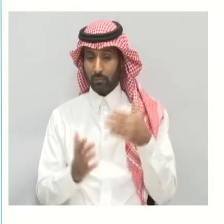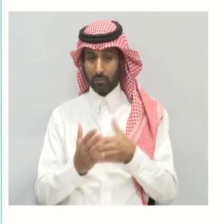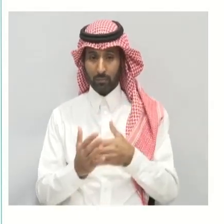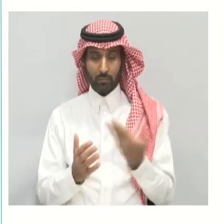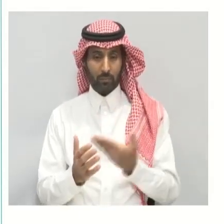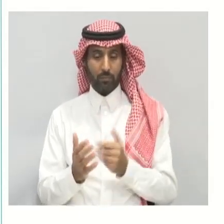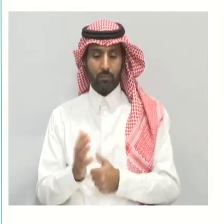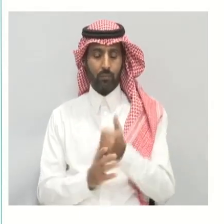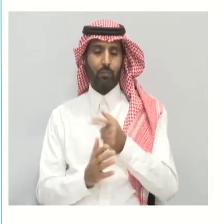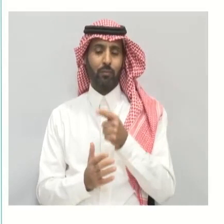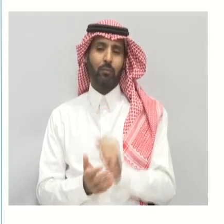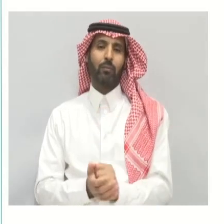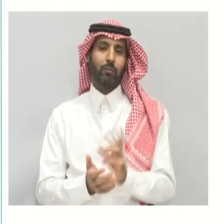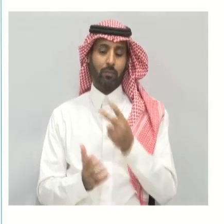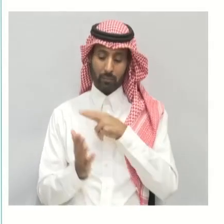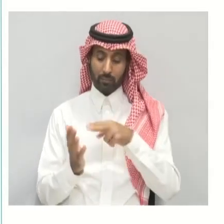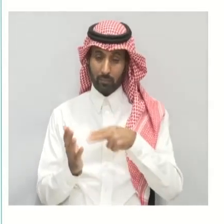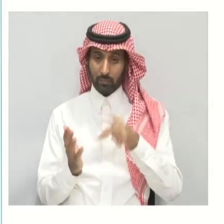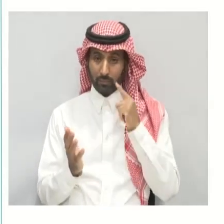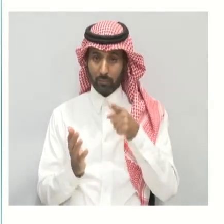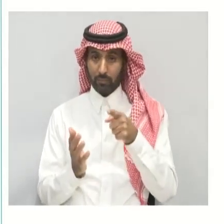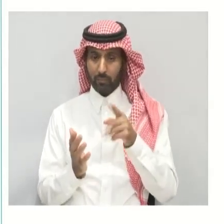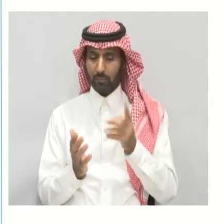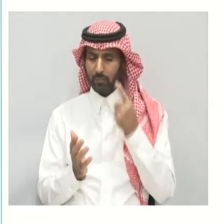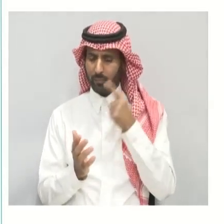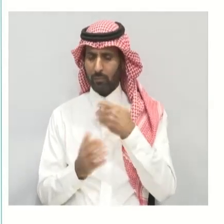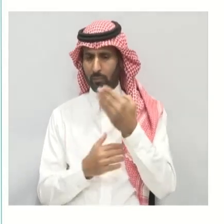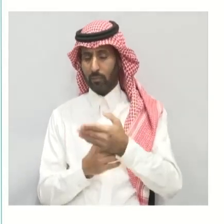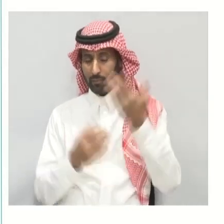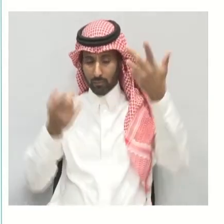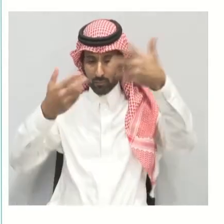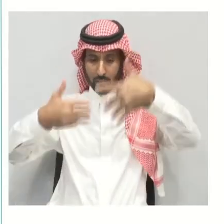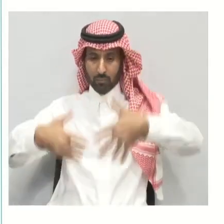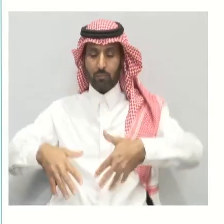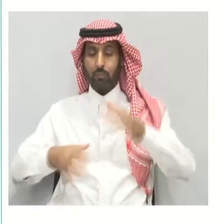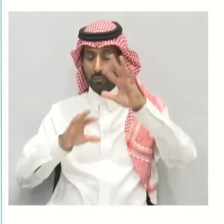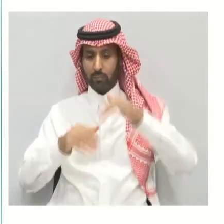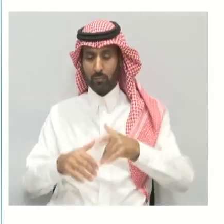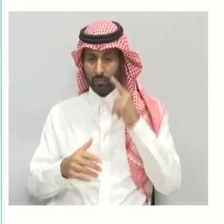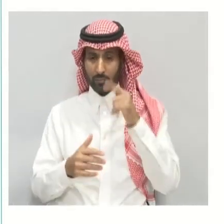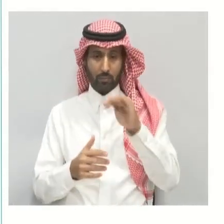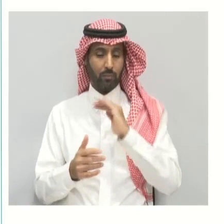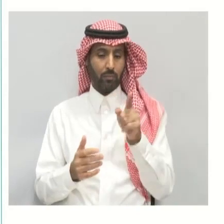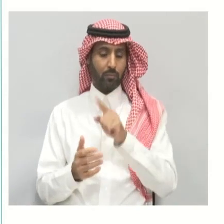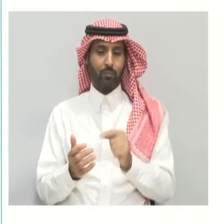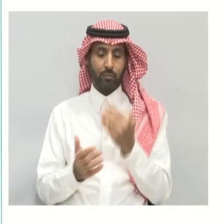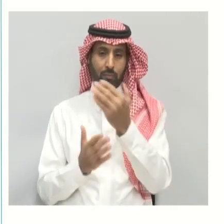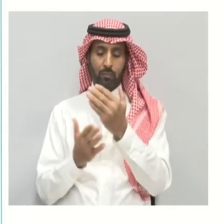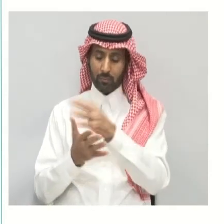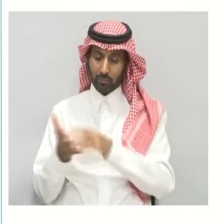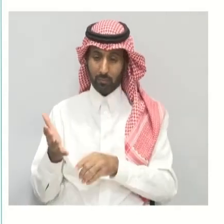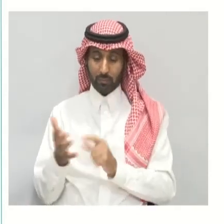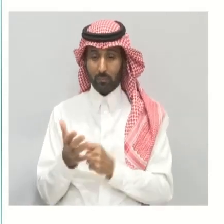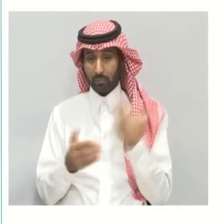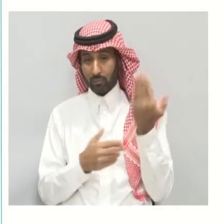this lesson you will be able to read a text about waterfall and also answer questions from that text.